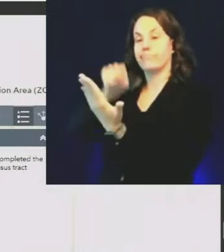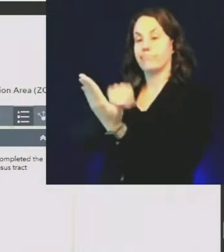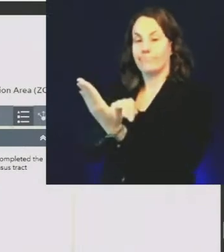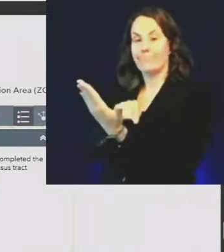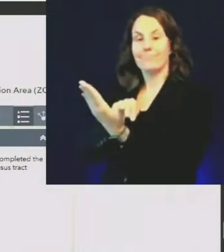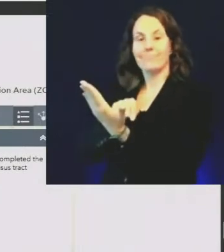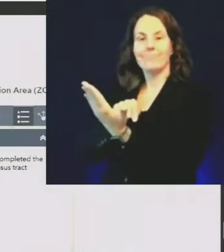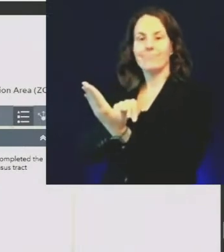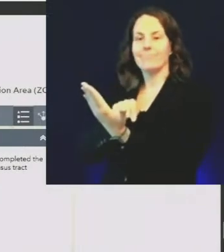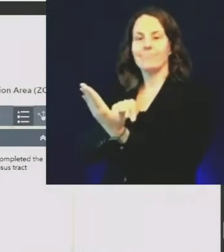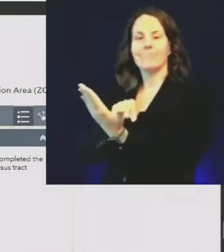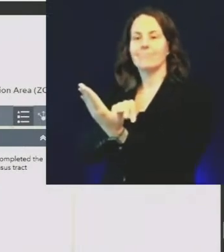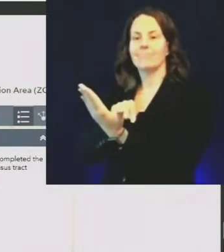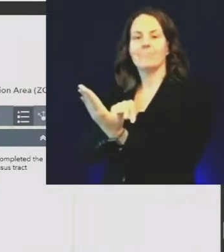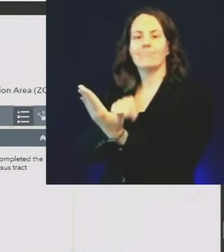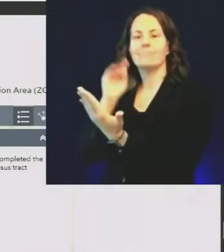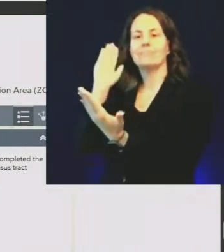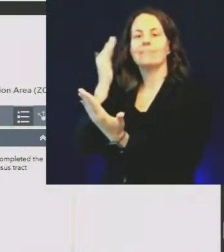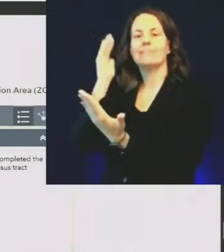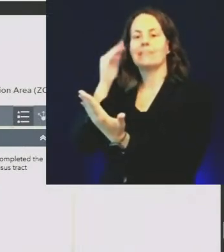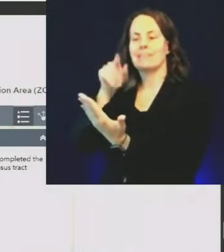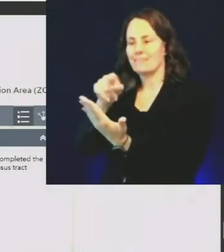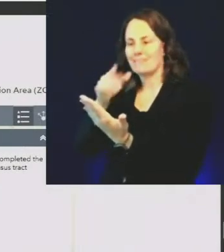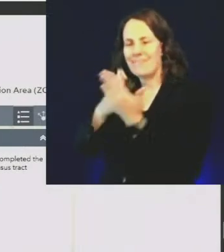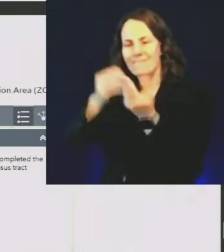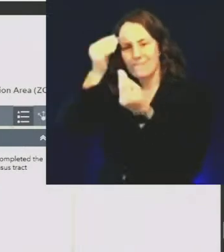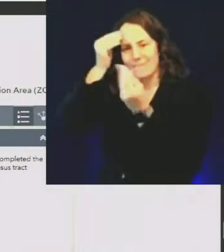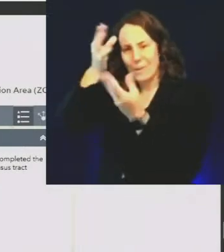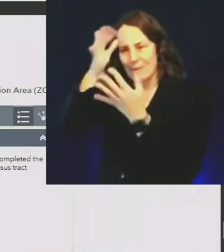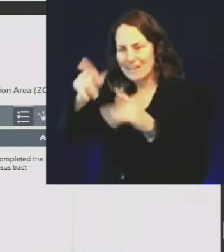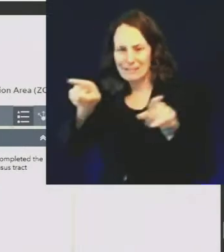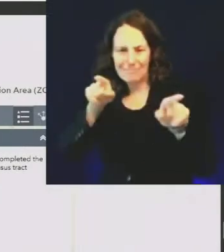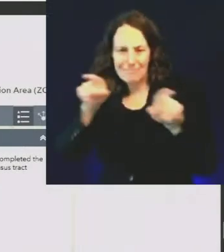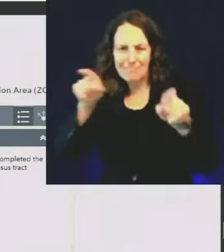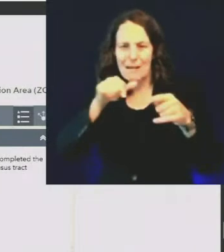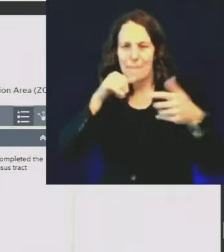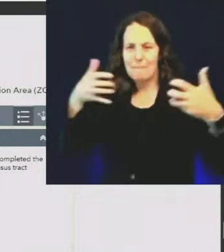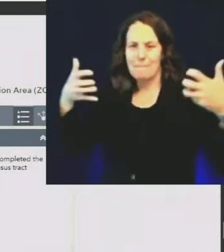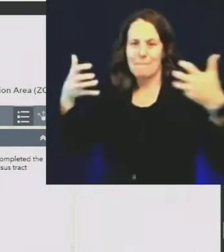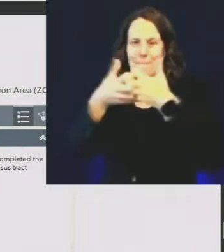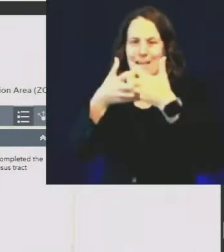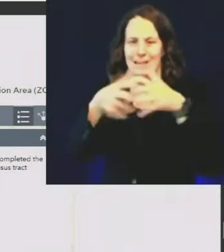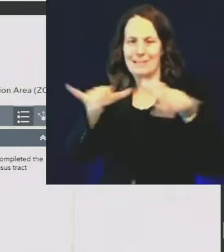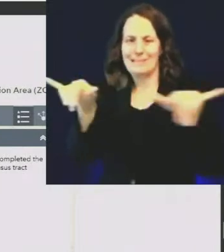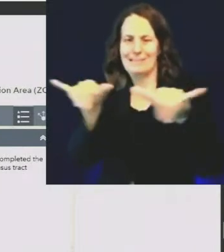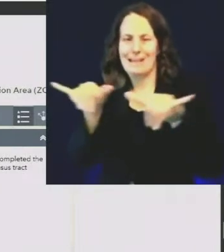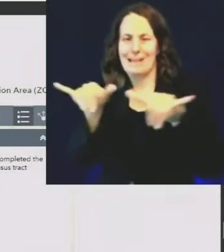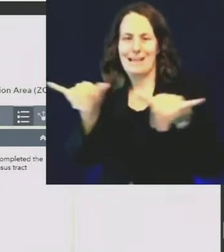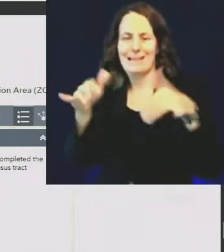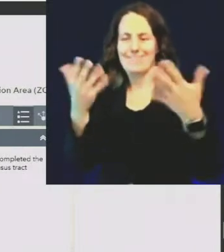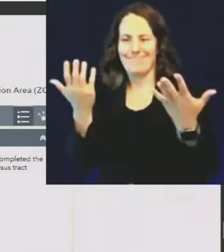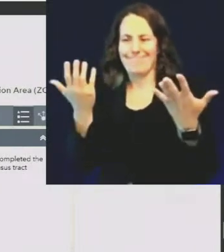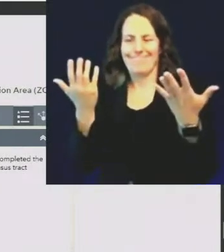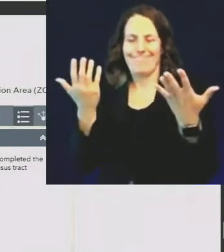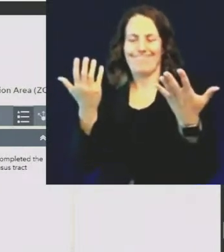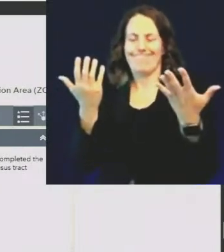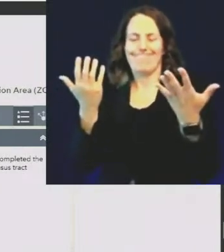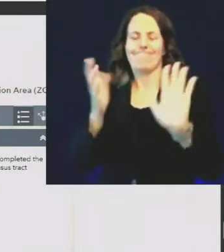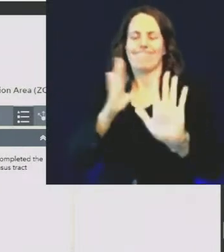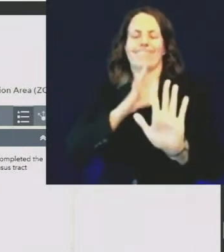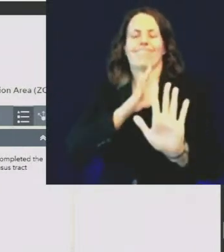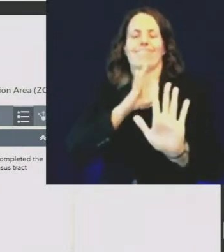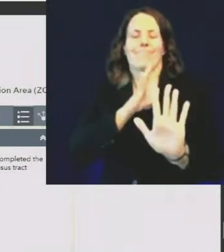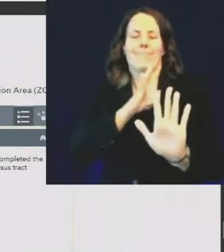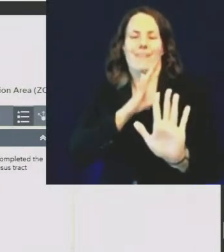geocoded in this GIS map. And then last, if you go to the school district data, I want to